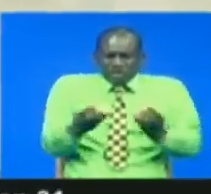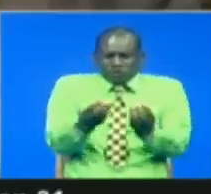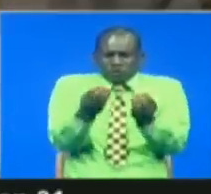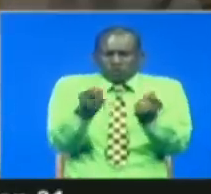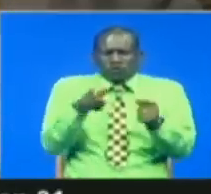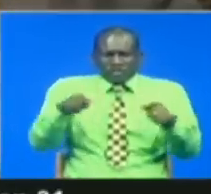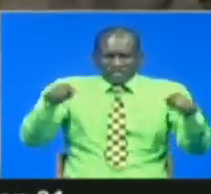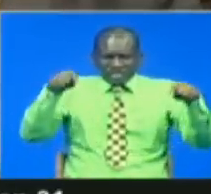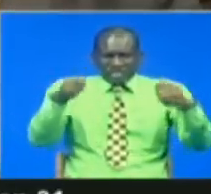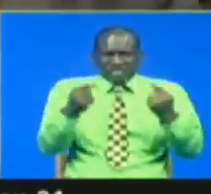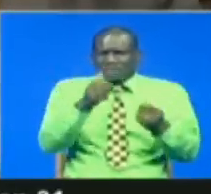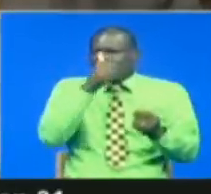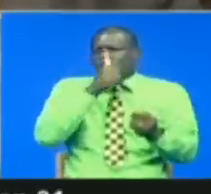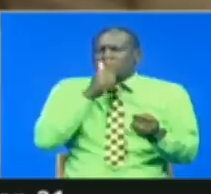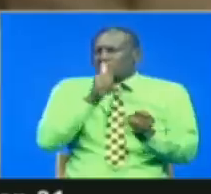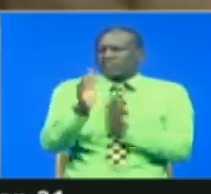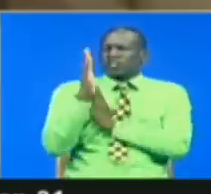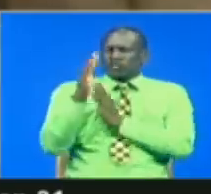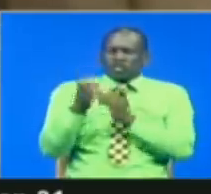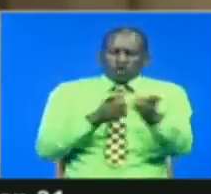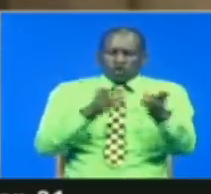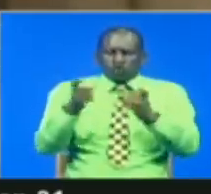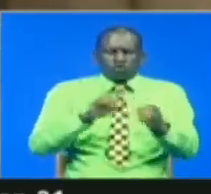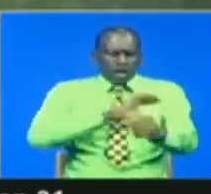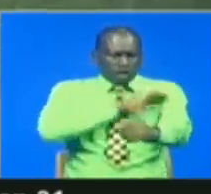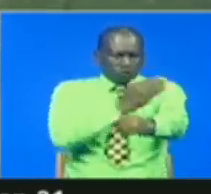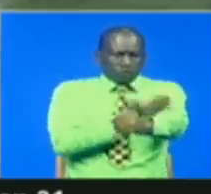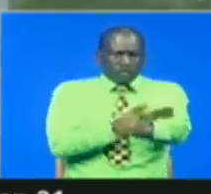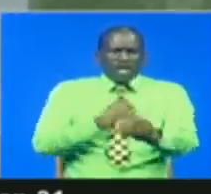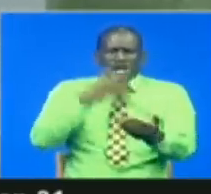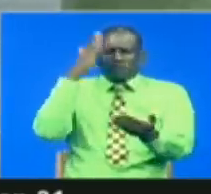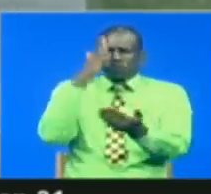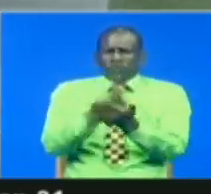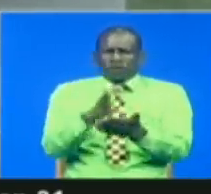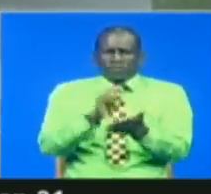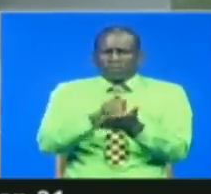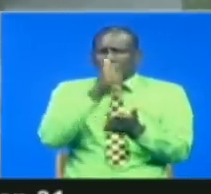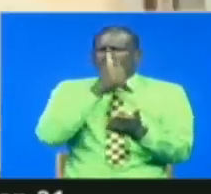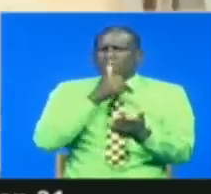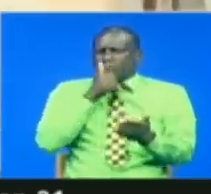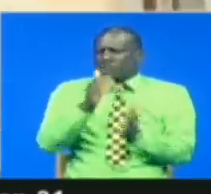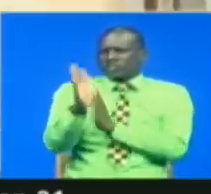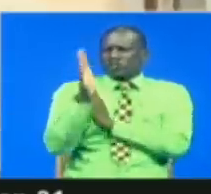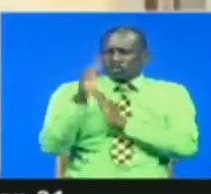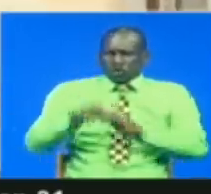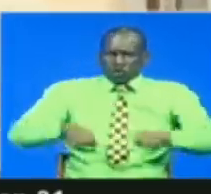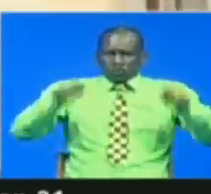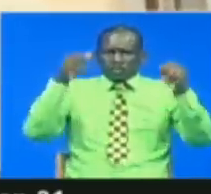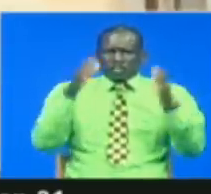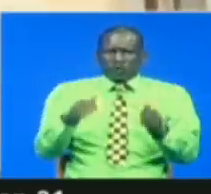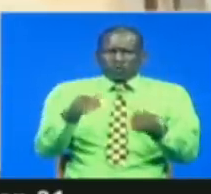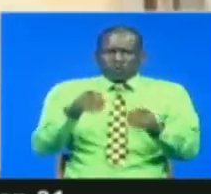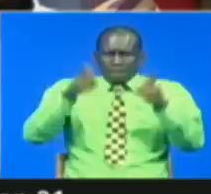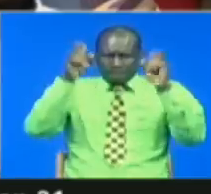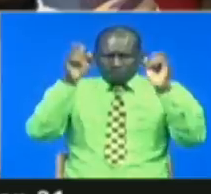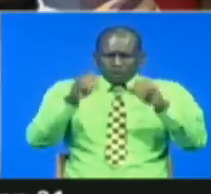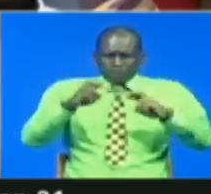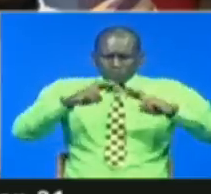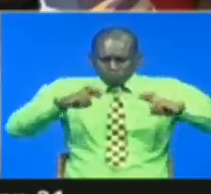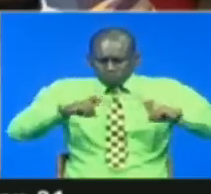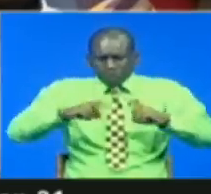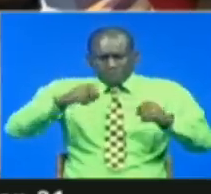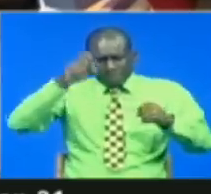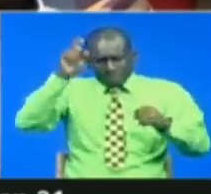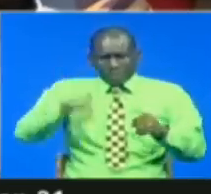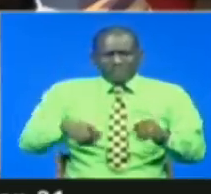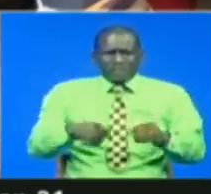attacks, the Private Security Regulatory Authority has confirmed that private security guards will undergo mandatory vetting. The people